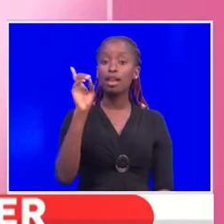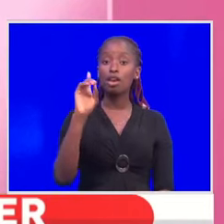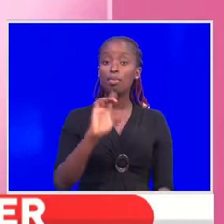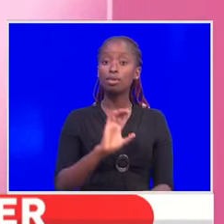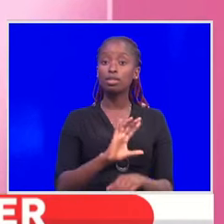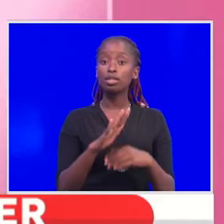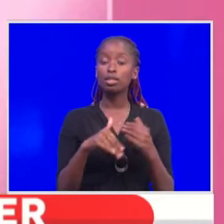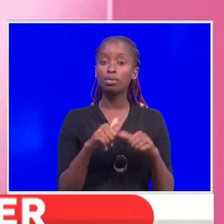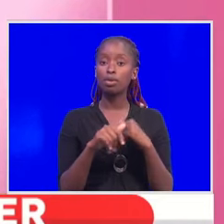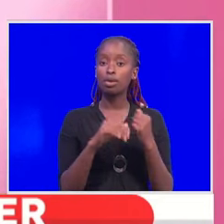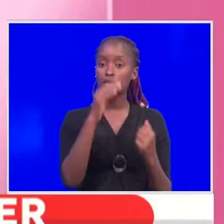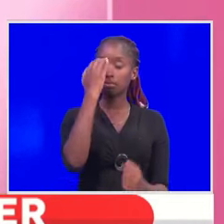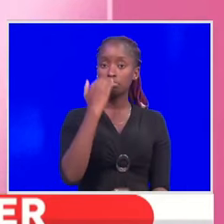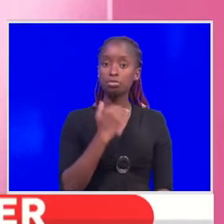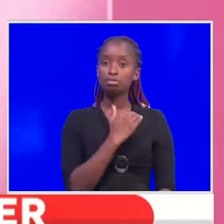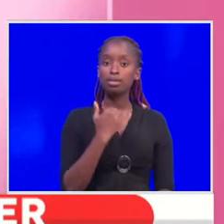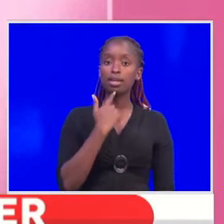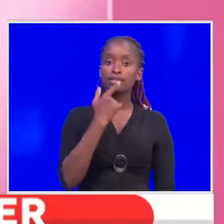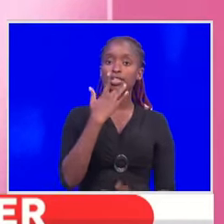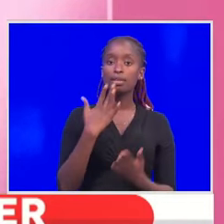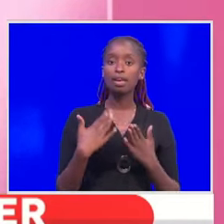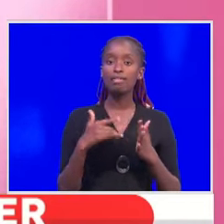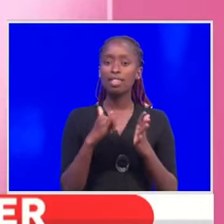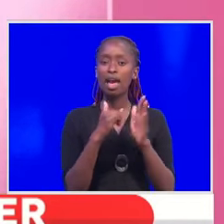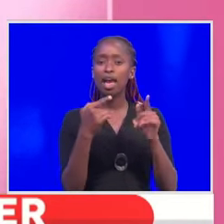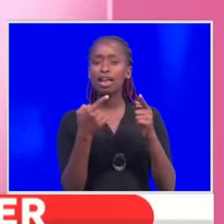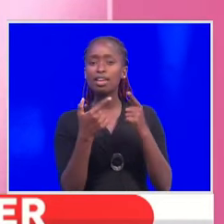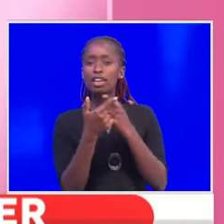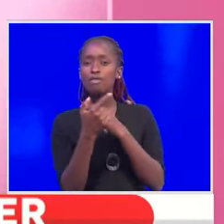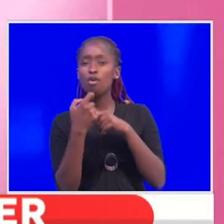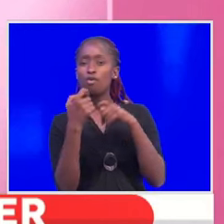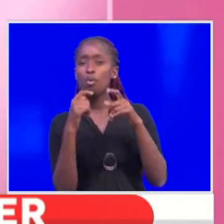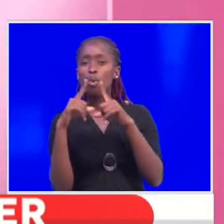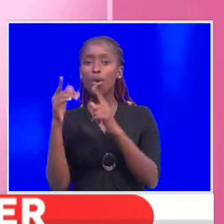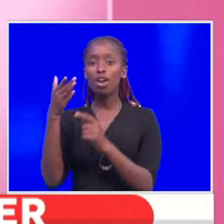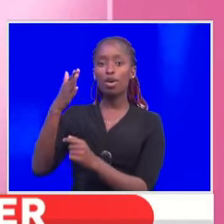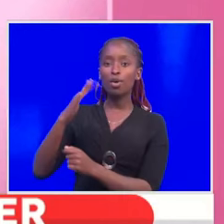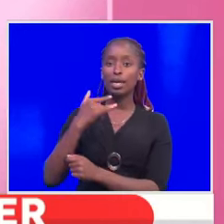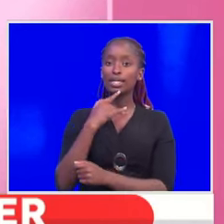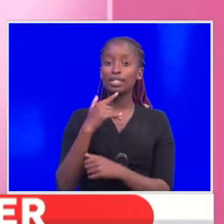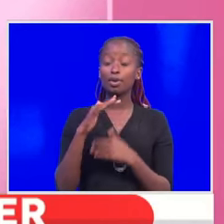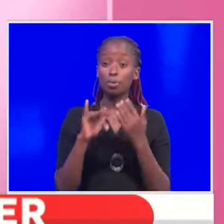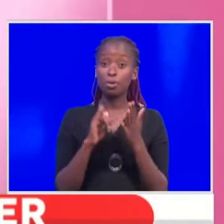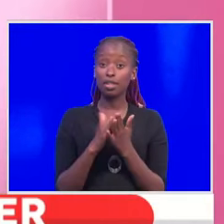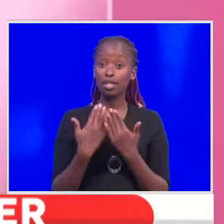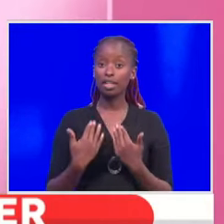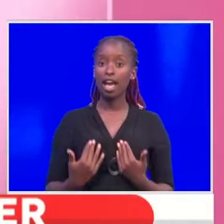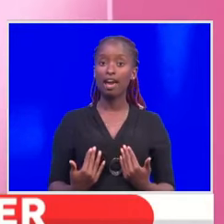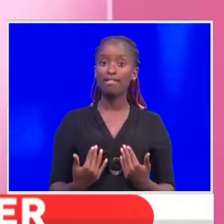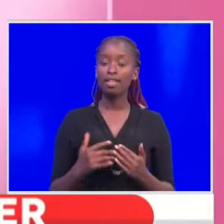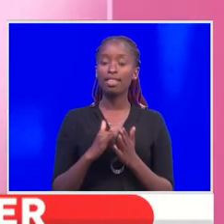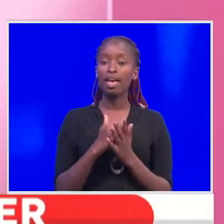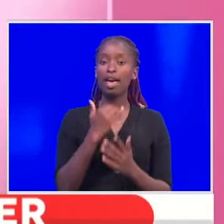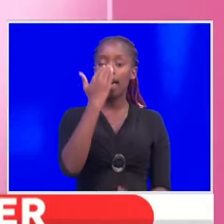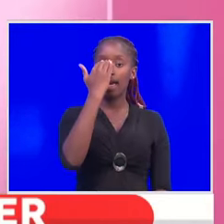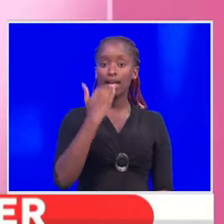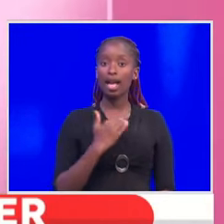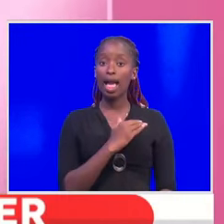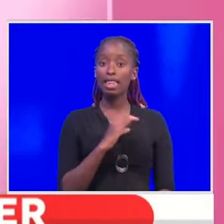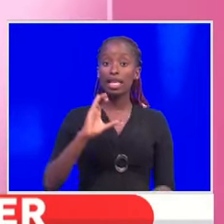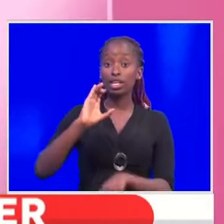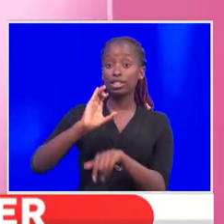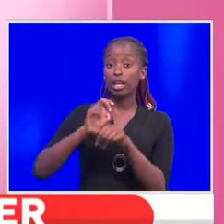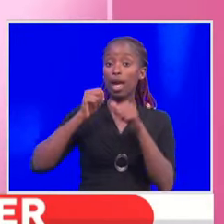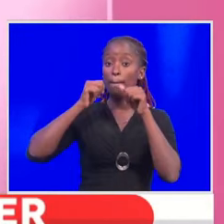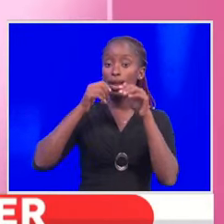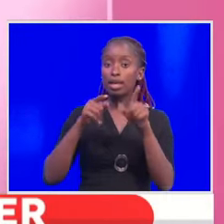pronouncement contradicts the word of God. While Pope Francis had directed the Catholic Church to bless same-sex couples, Anyolo